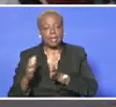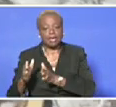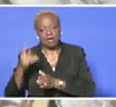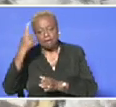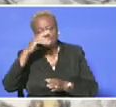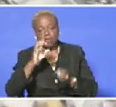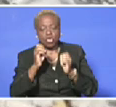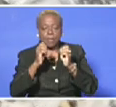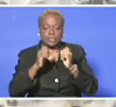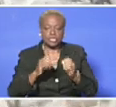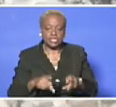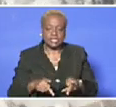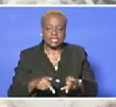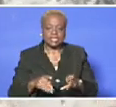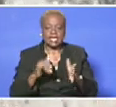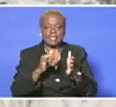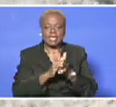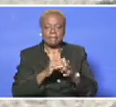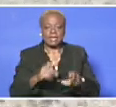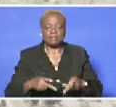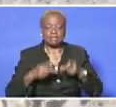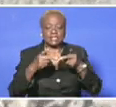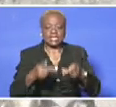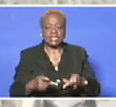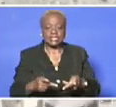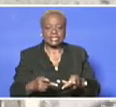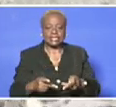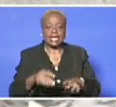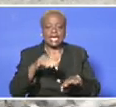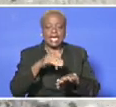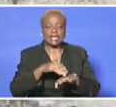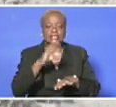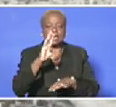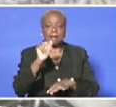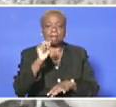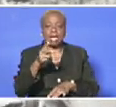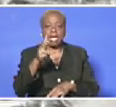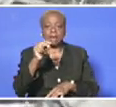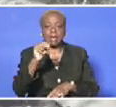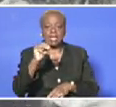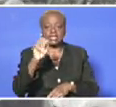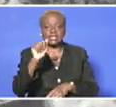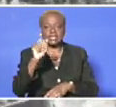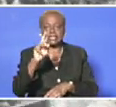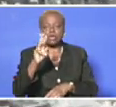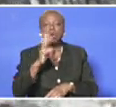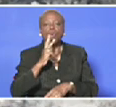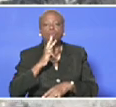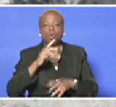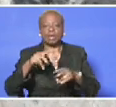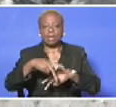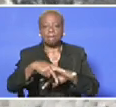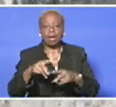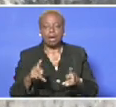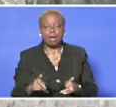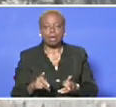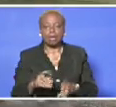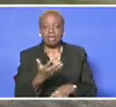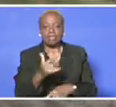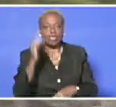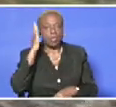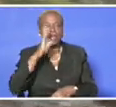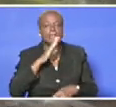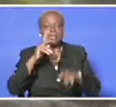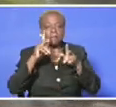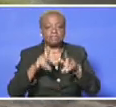the ones being presented at Bahamar's soon-to-come water park. They're going to need persons to work